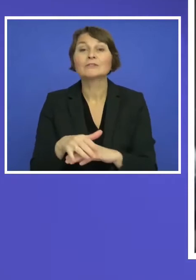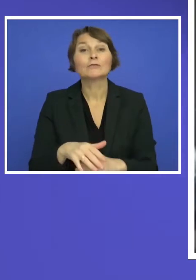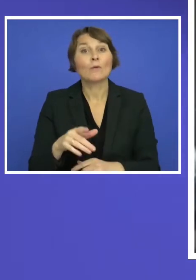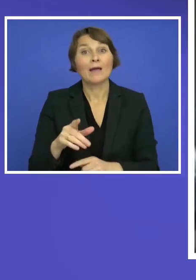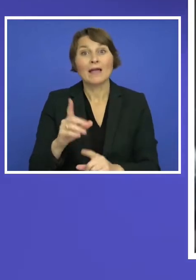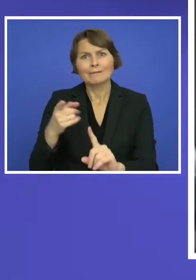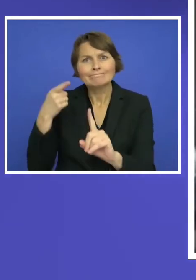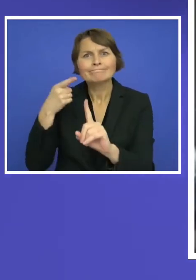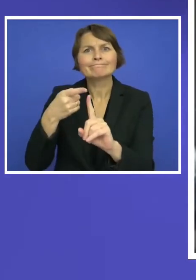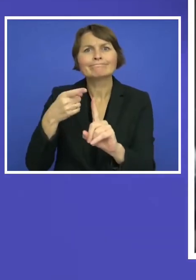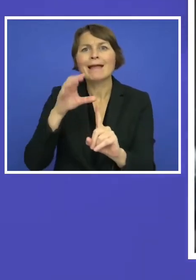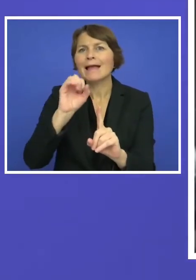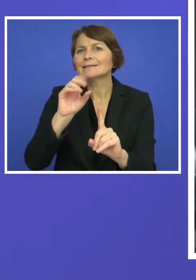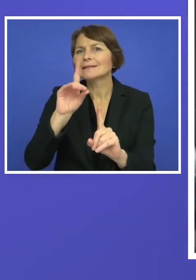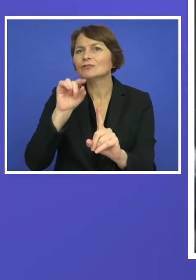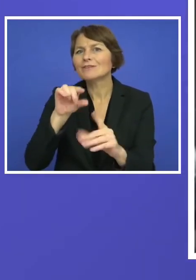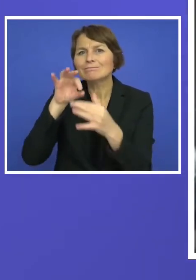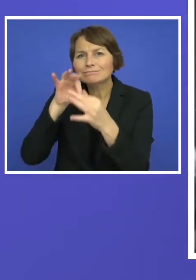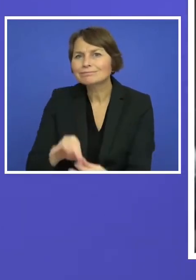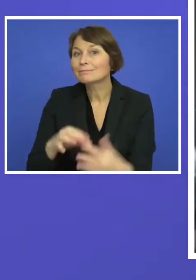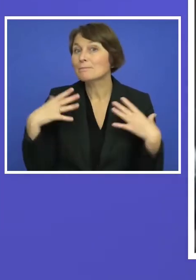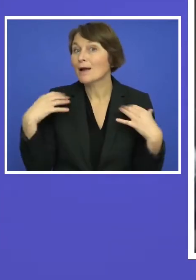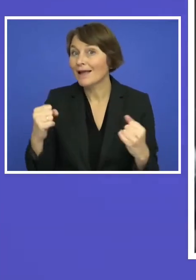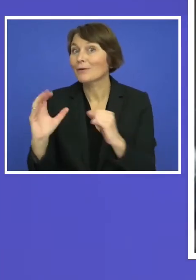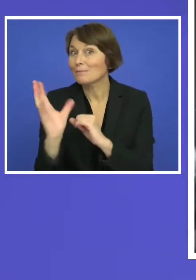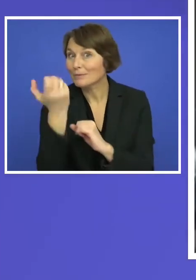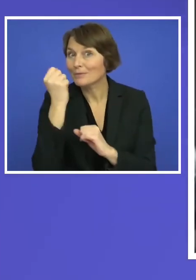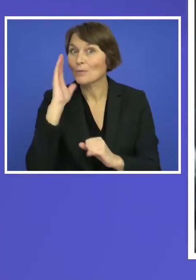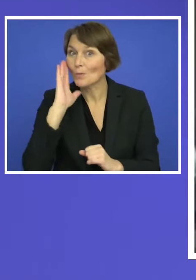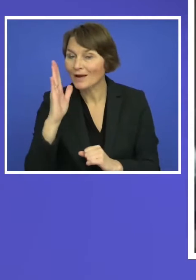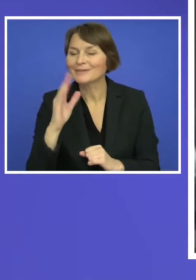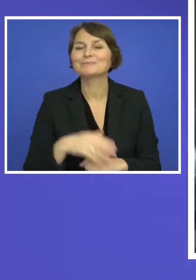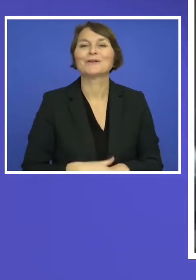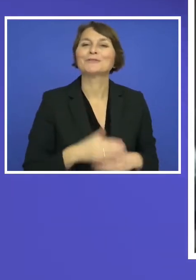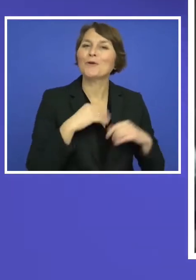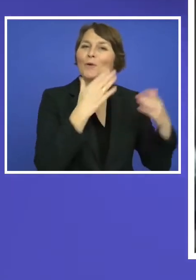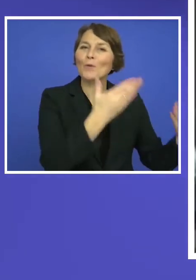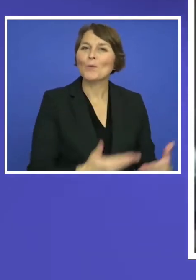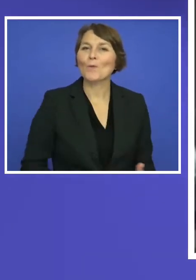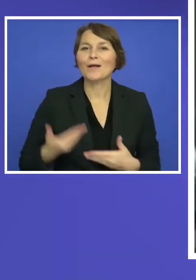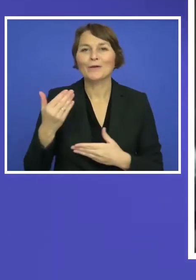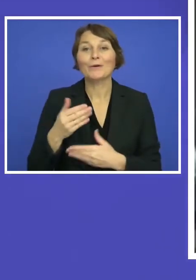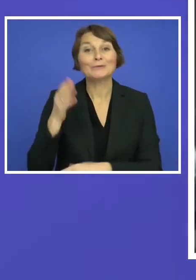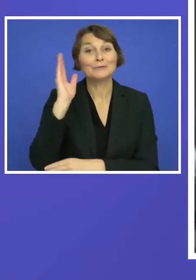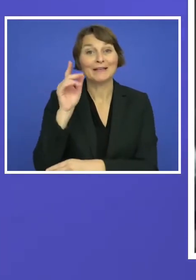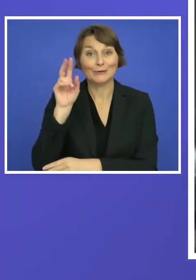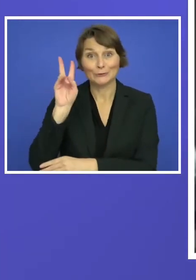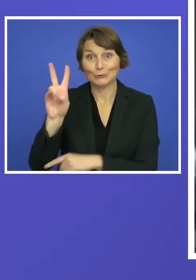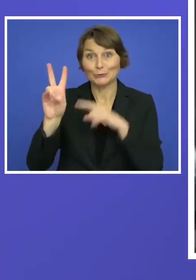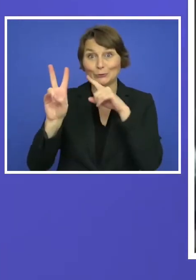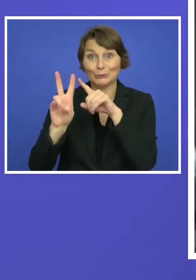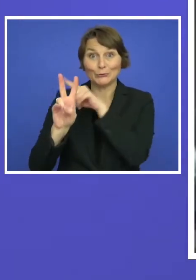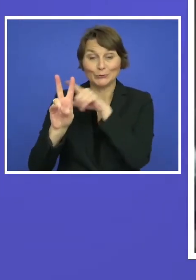other SDGs. So on that note, I'm delighted to welcome our first two speakers, beginning with